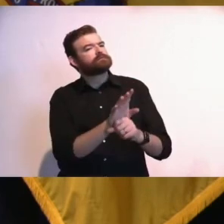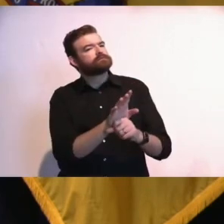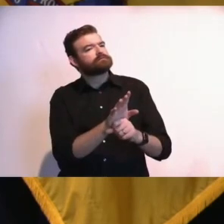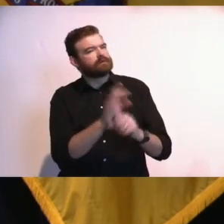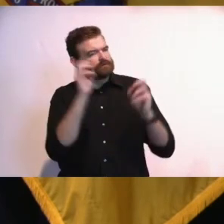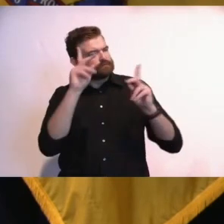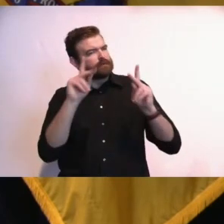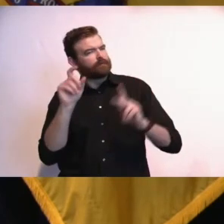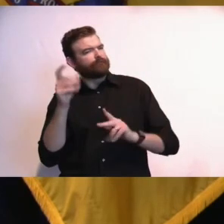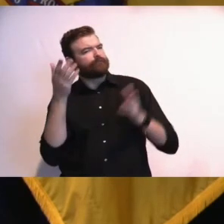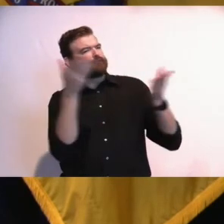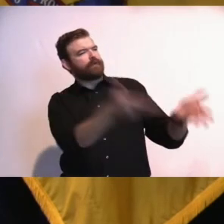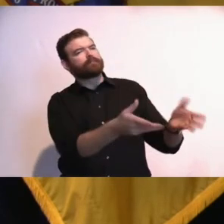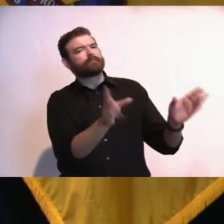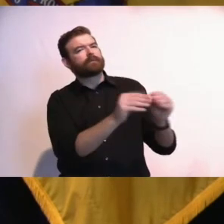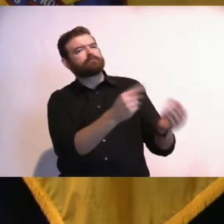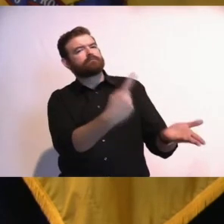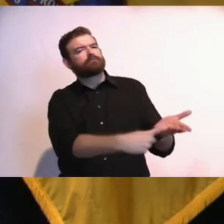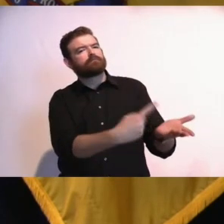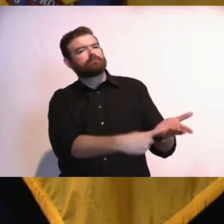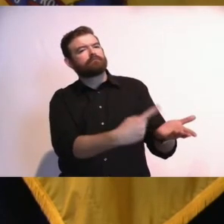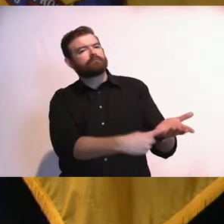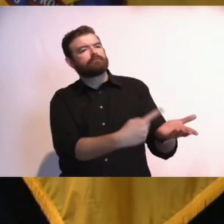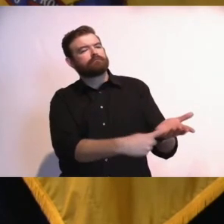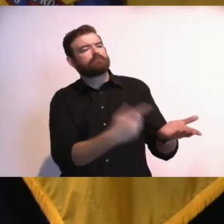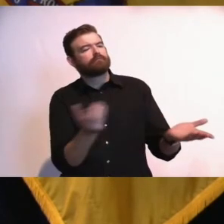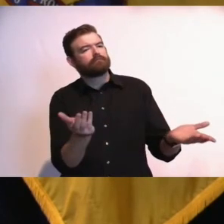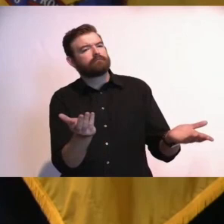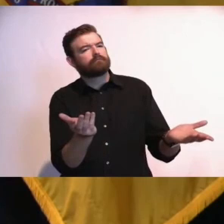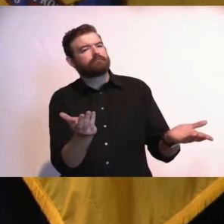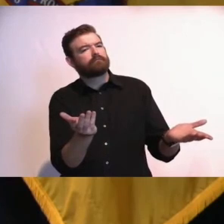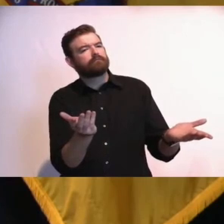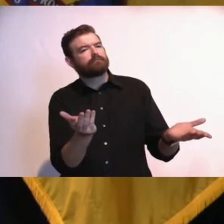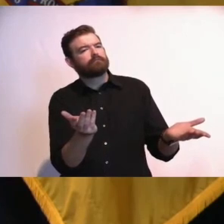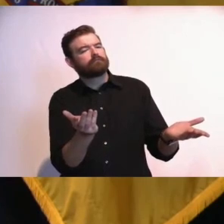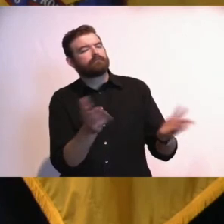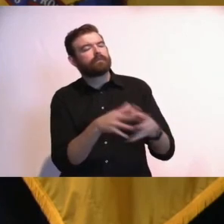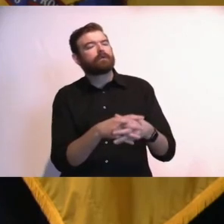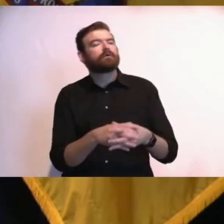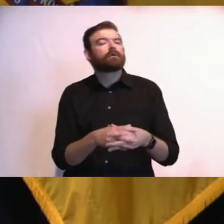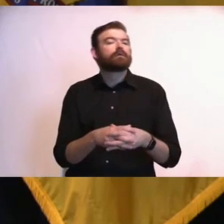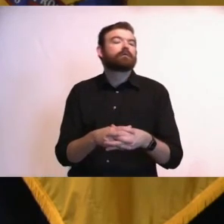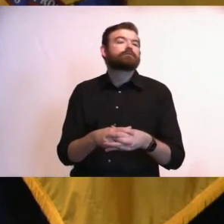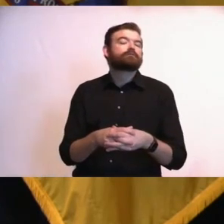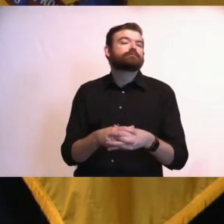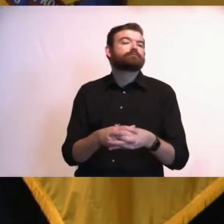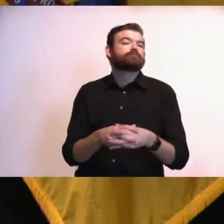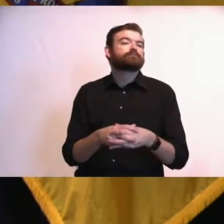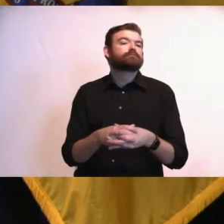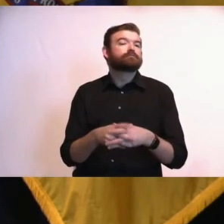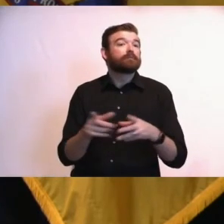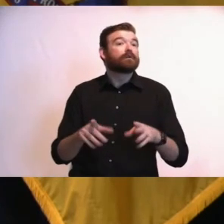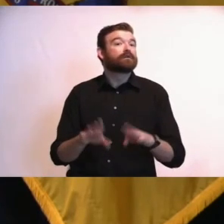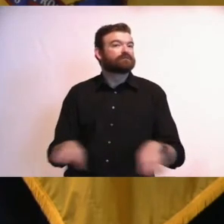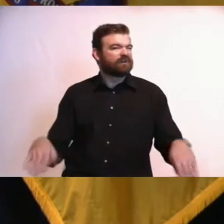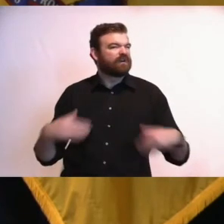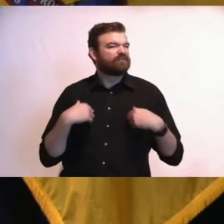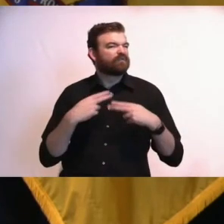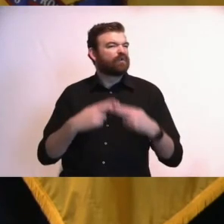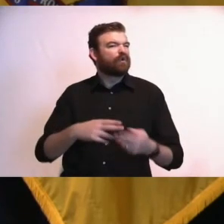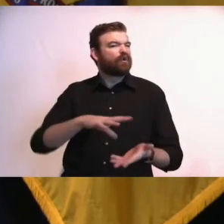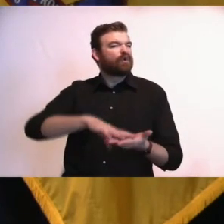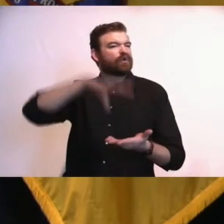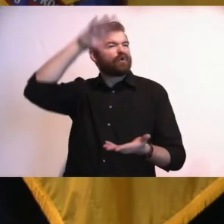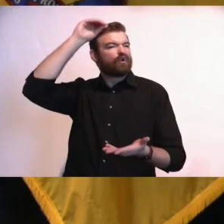office working with the Education Department on a plan for schools to recover from learning losses and staff shortages? And do you